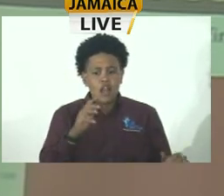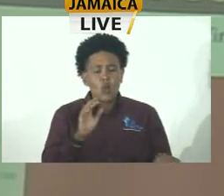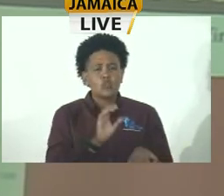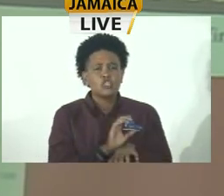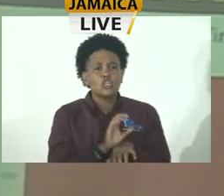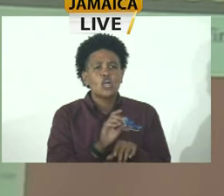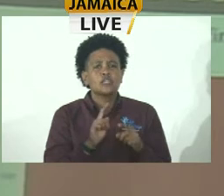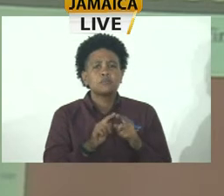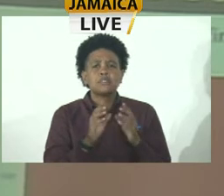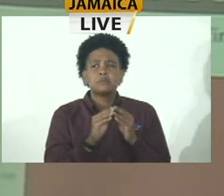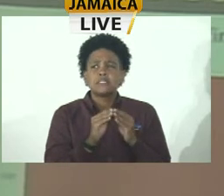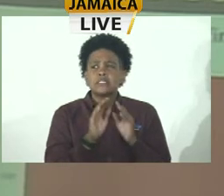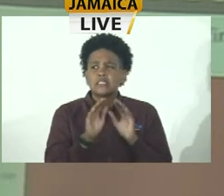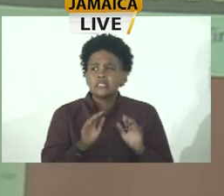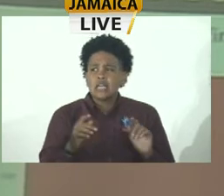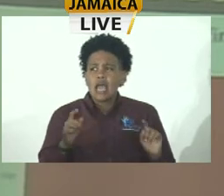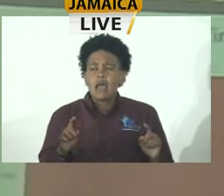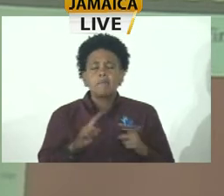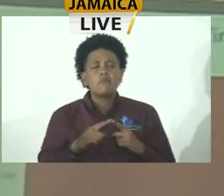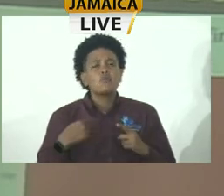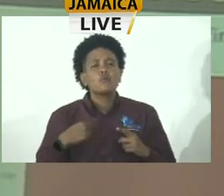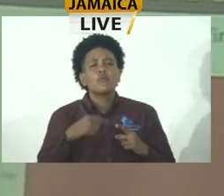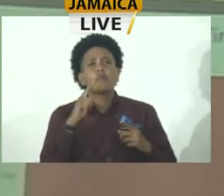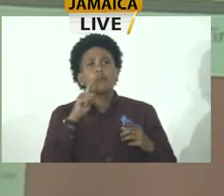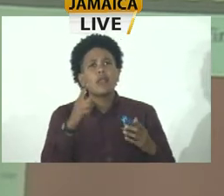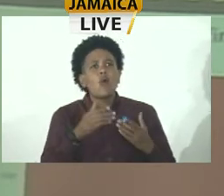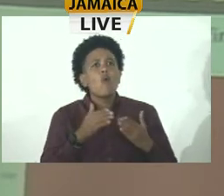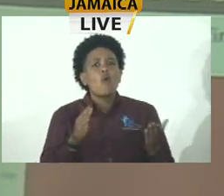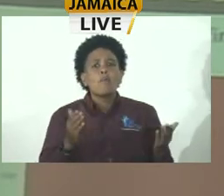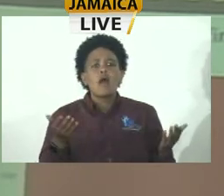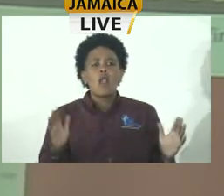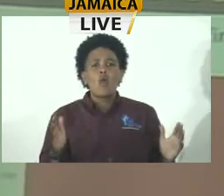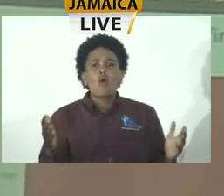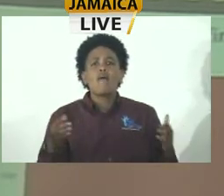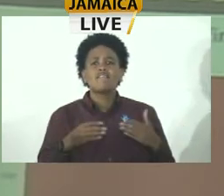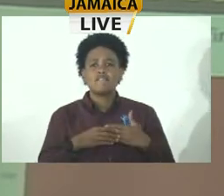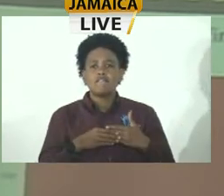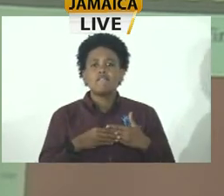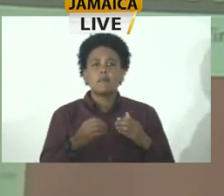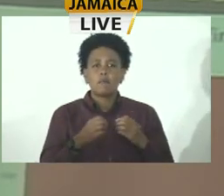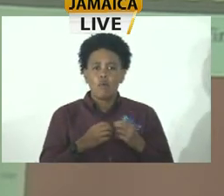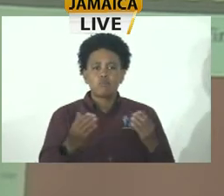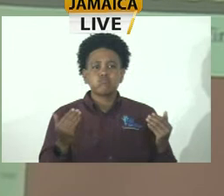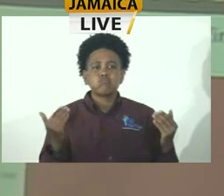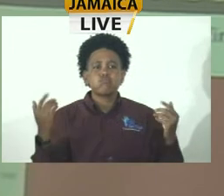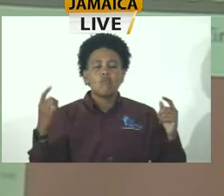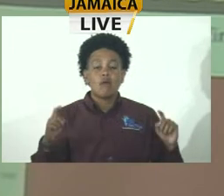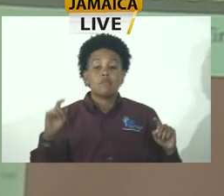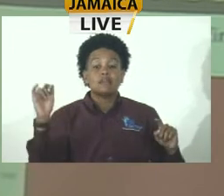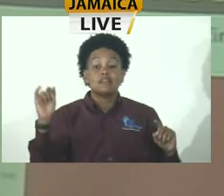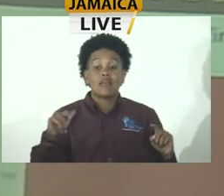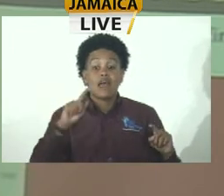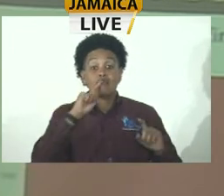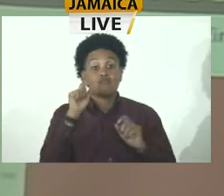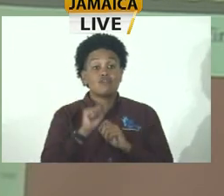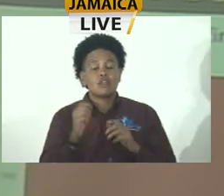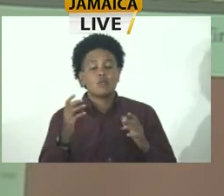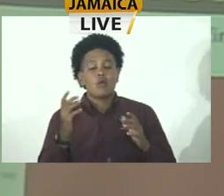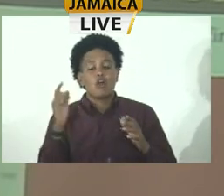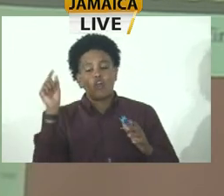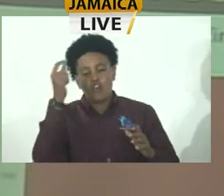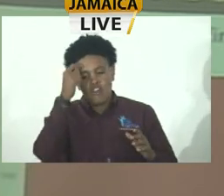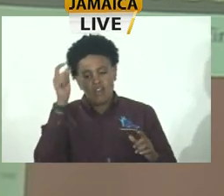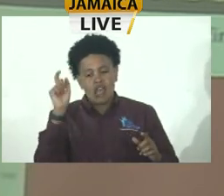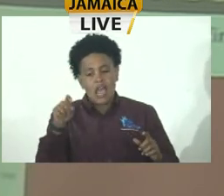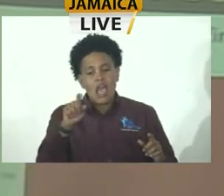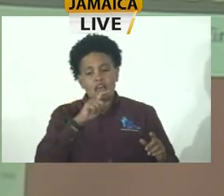and meetings and we were opening up and that madame speaker is what the government has